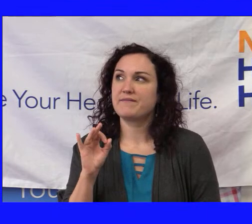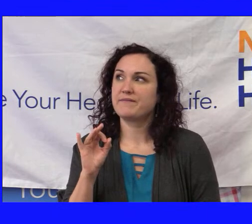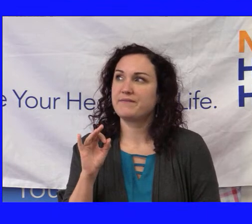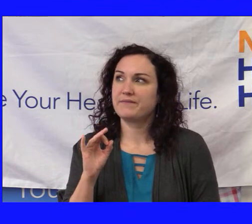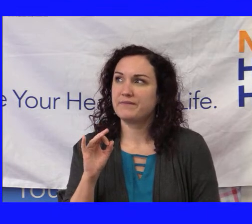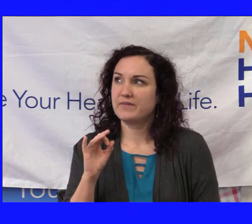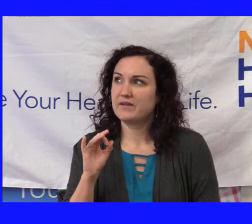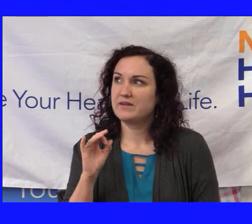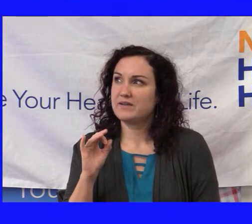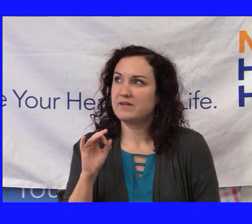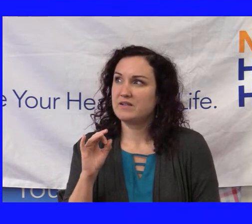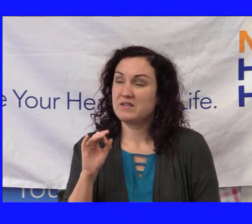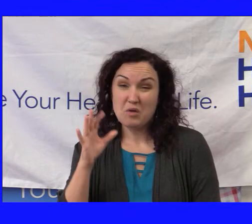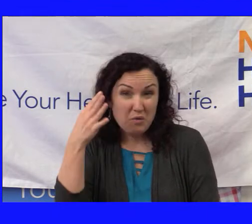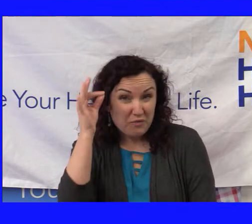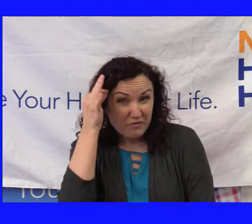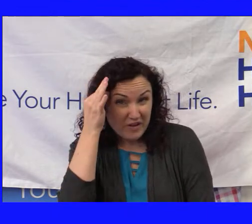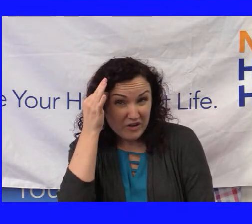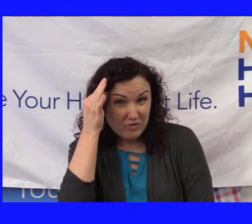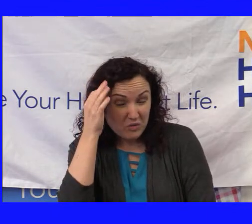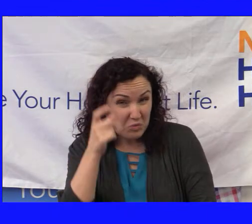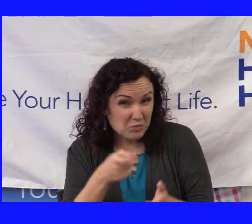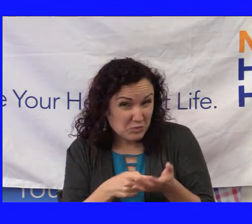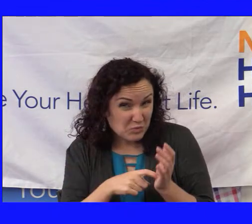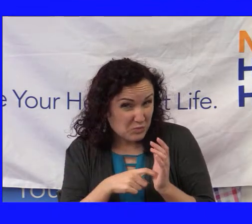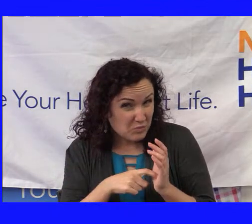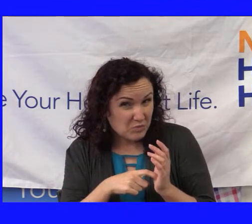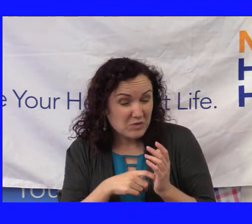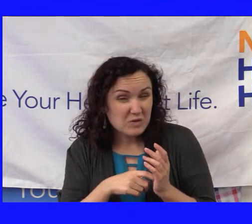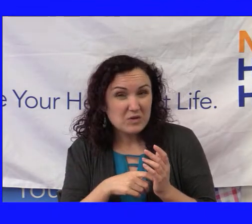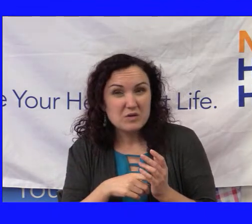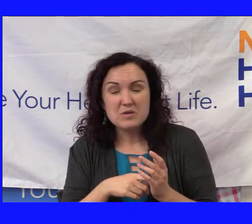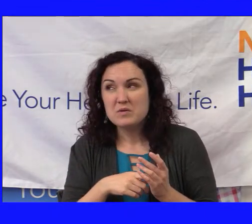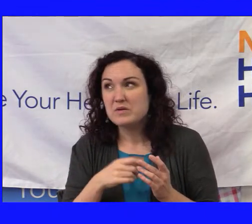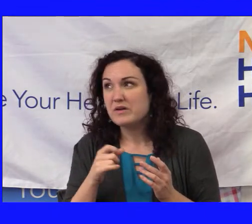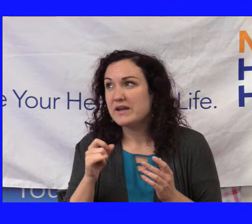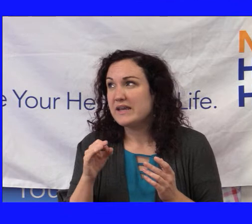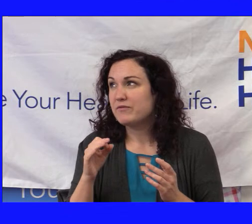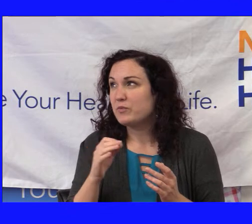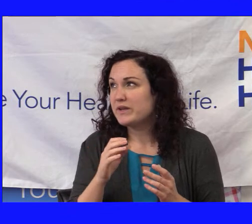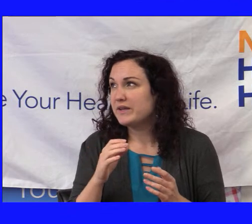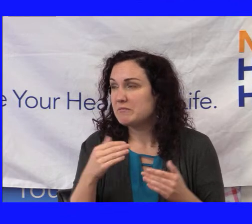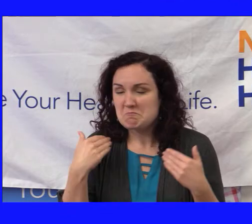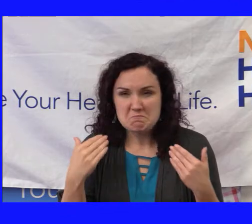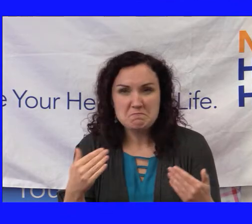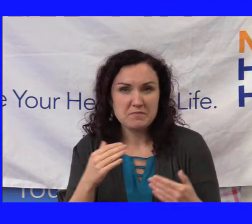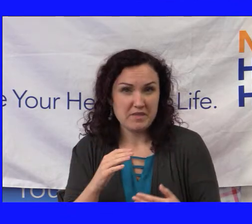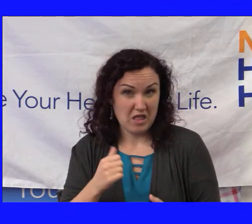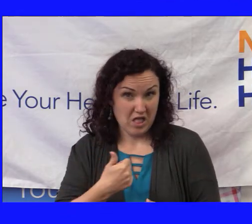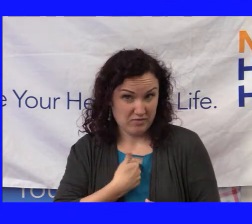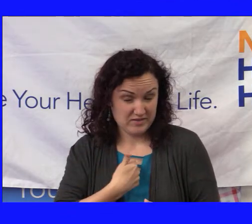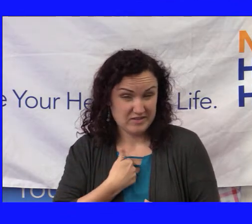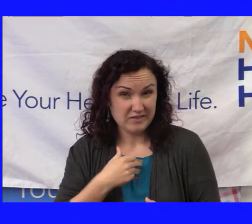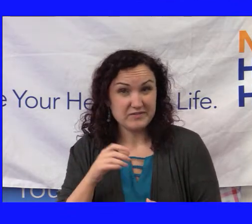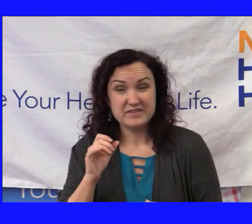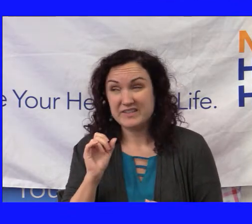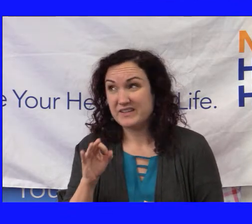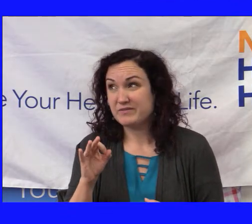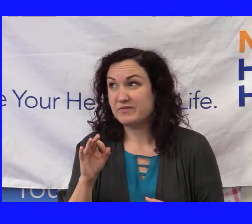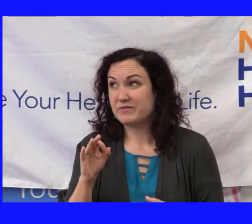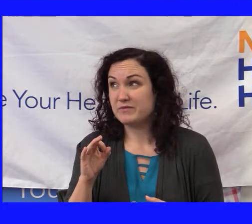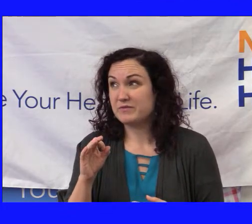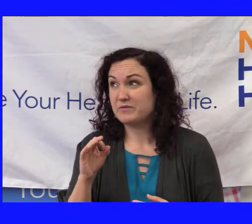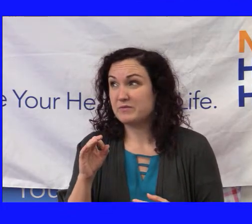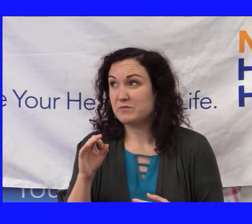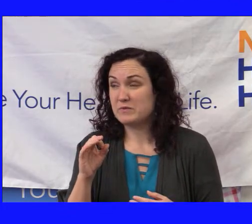a federal requirement, or if we impose it ourselves, whether we should either decrease